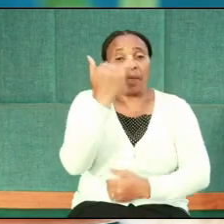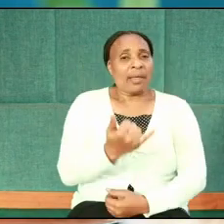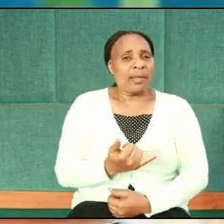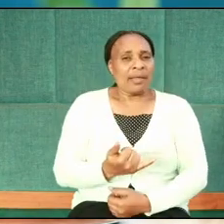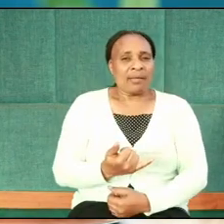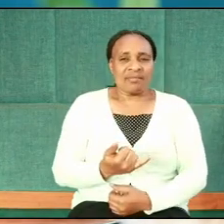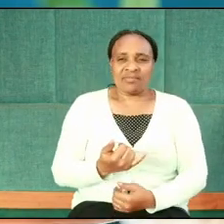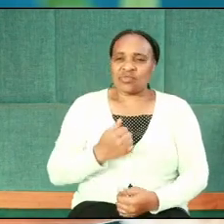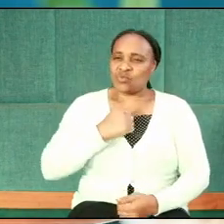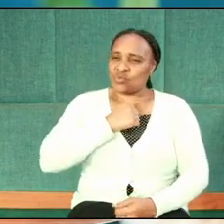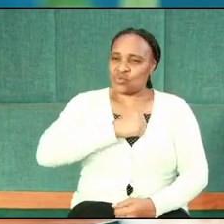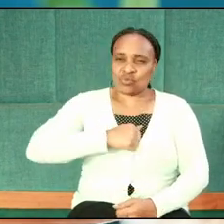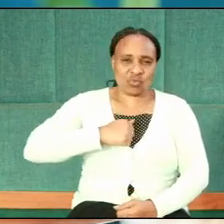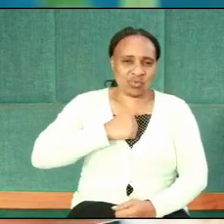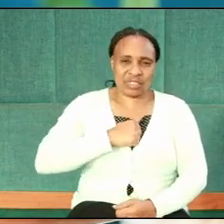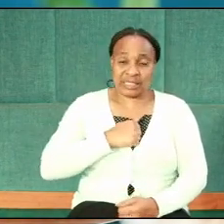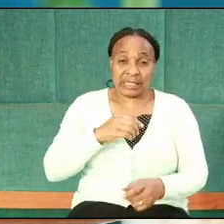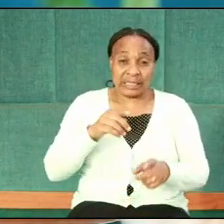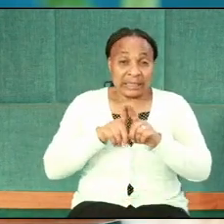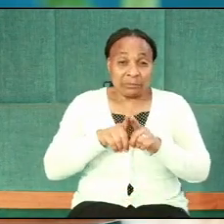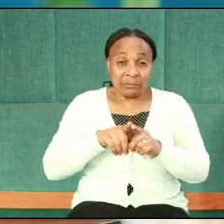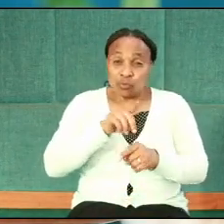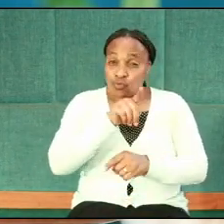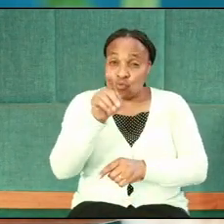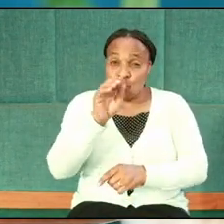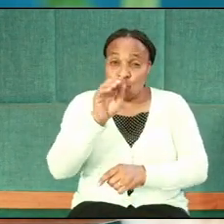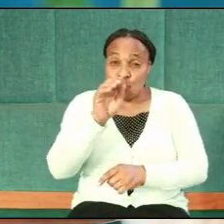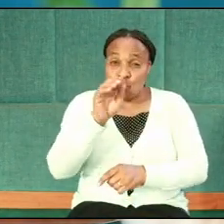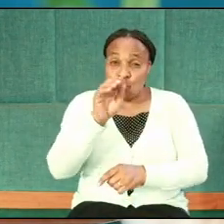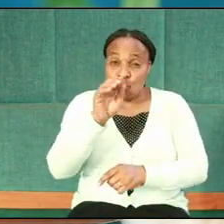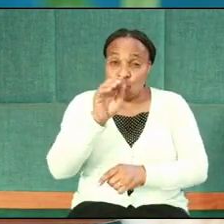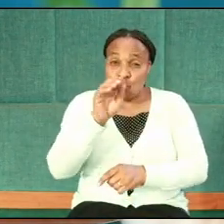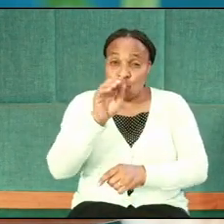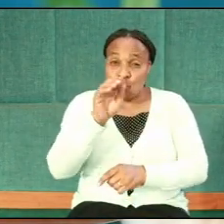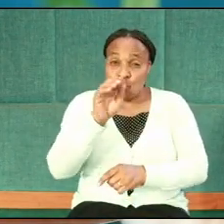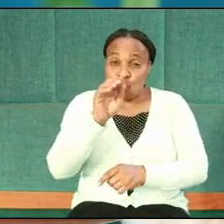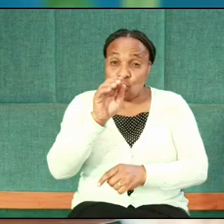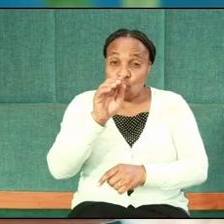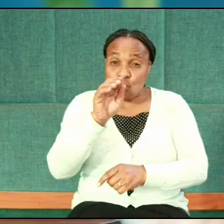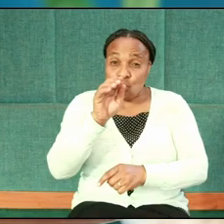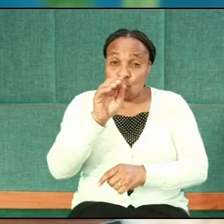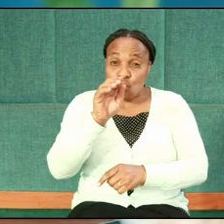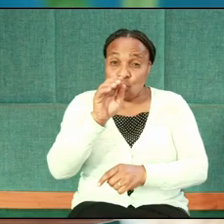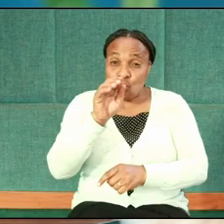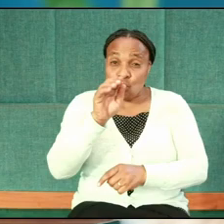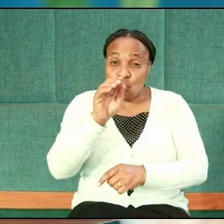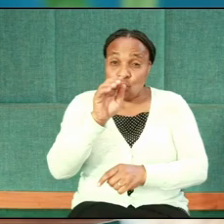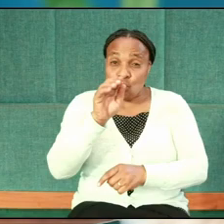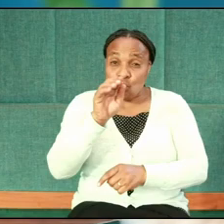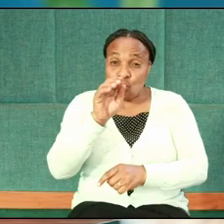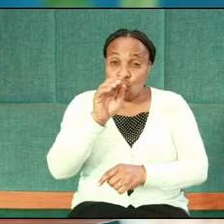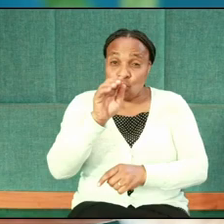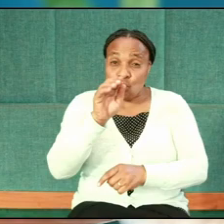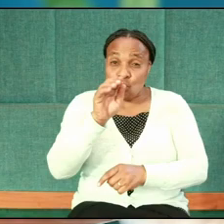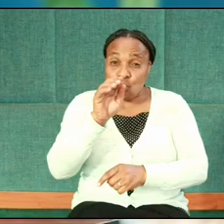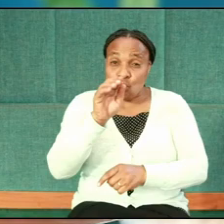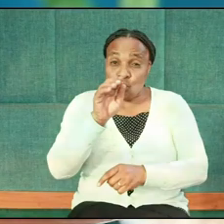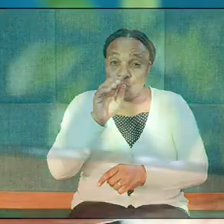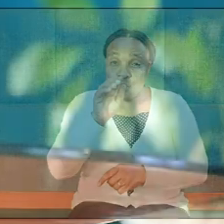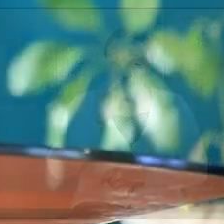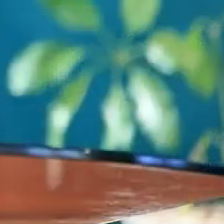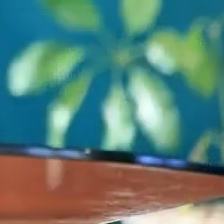me, it's like asking, why were you born with this particular problem? The person will not have an